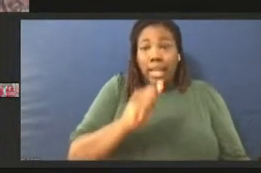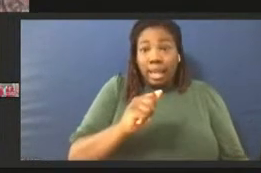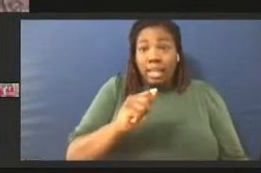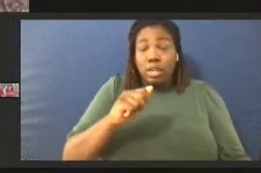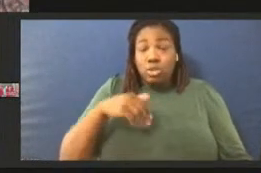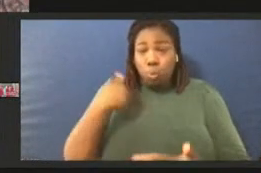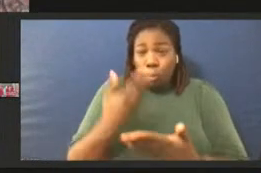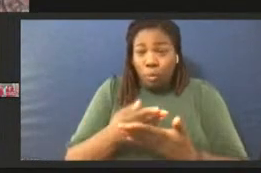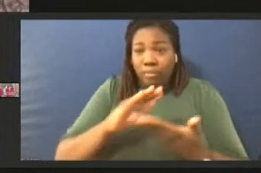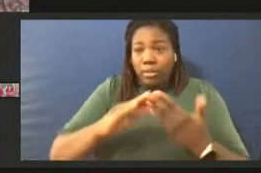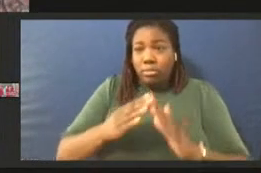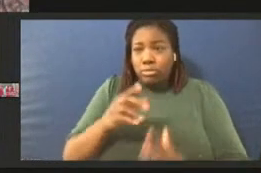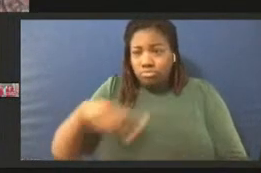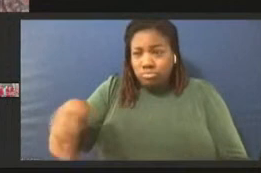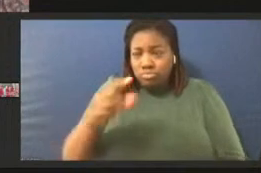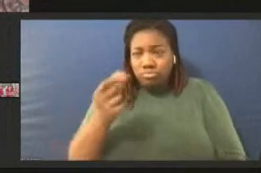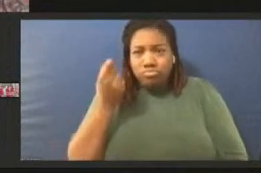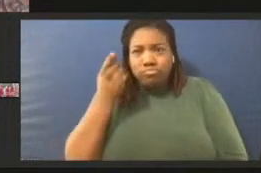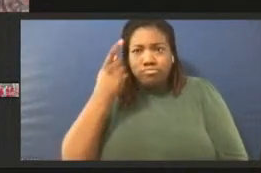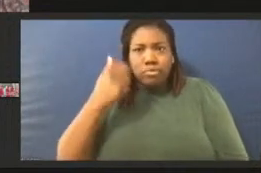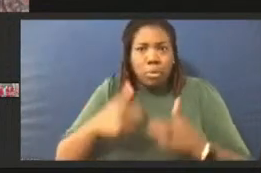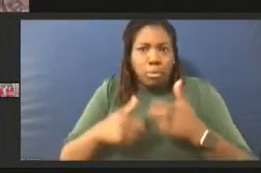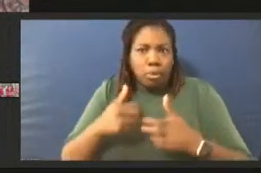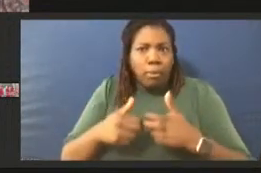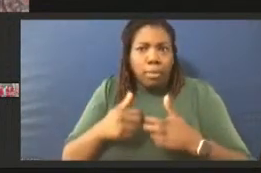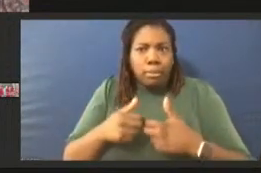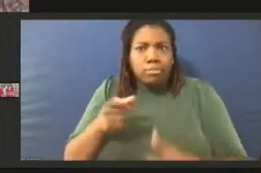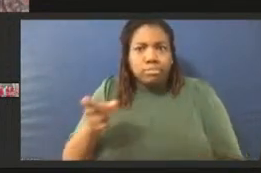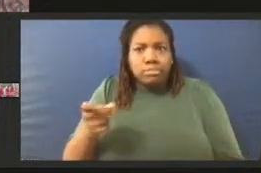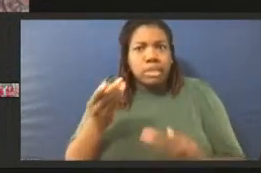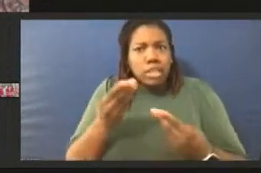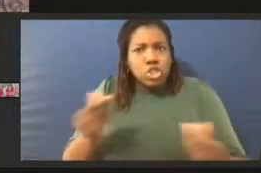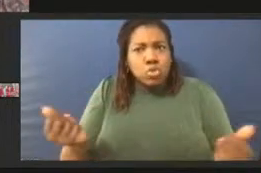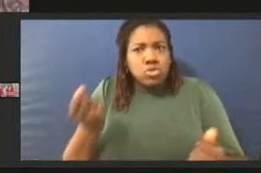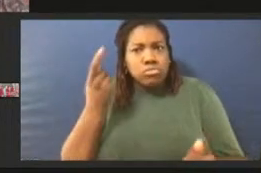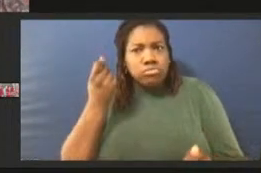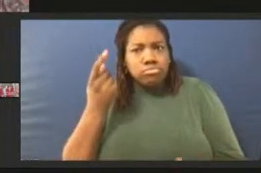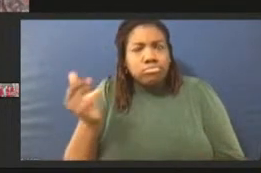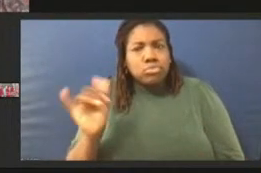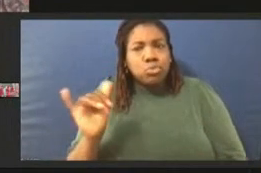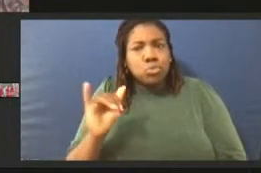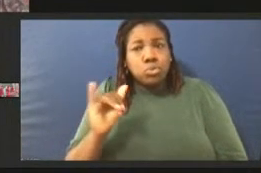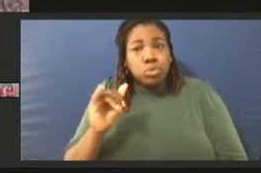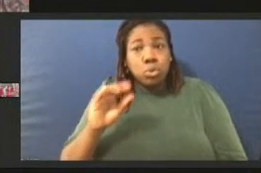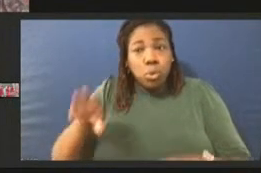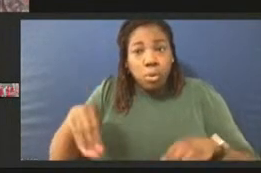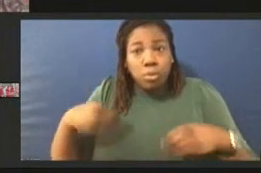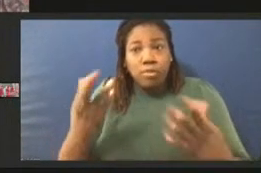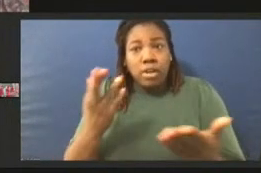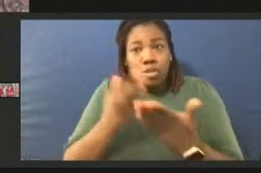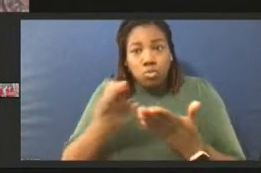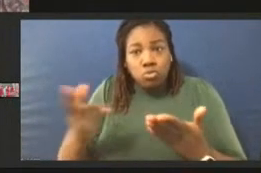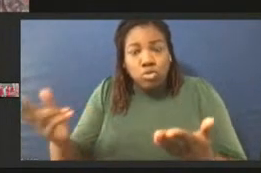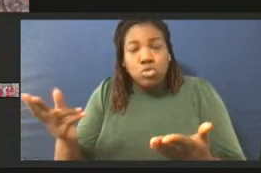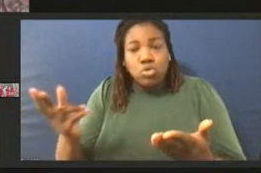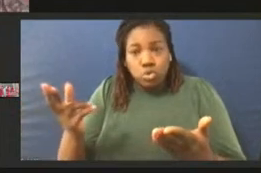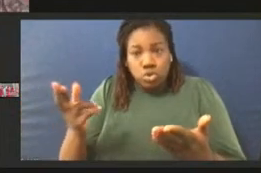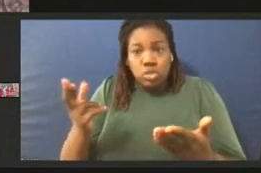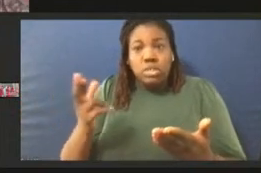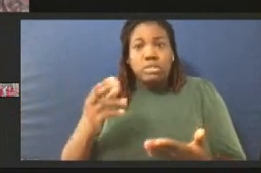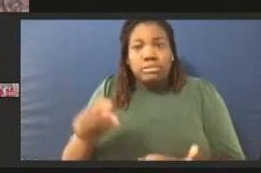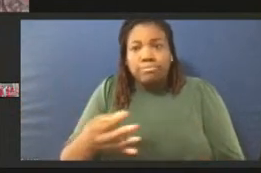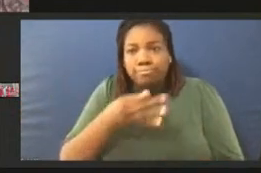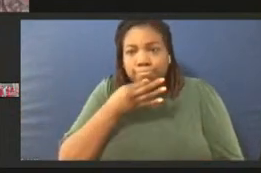they understand the issues. They understand the solutions. What we have to do is to provide the resources and the